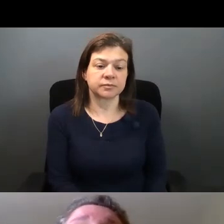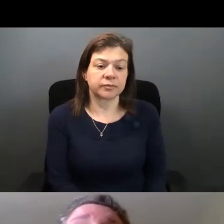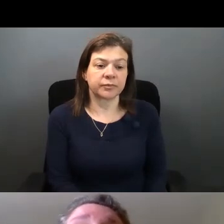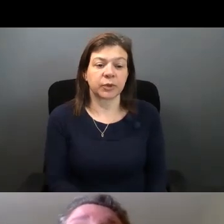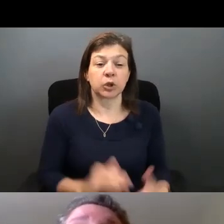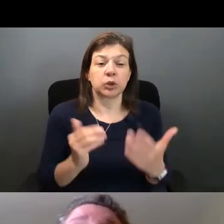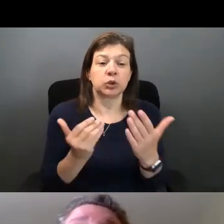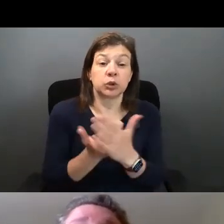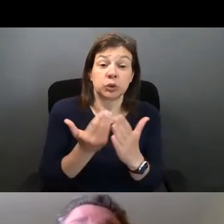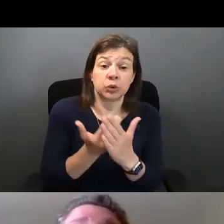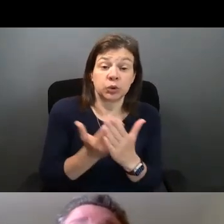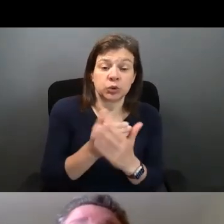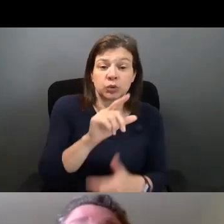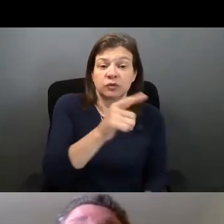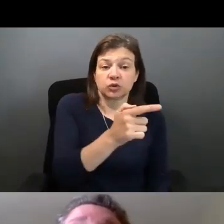New for